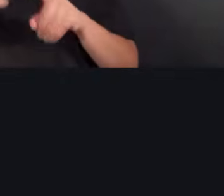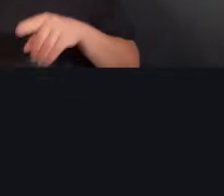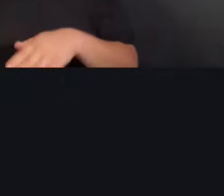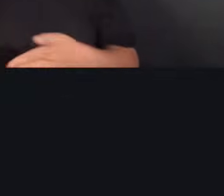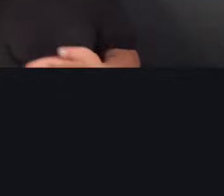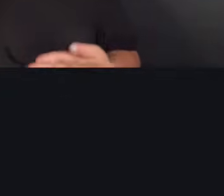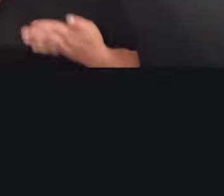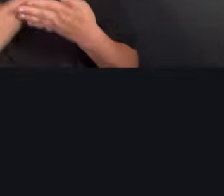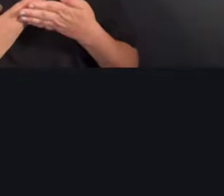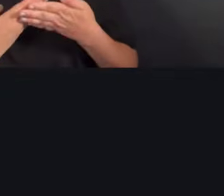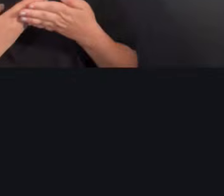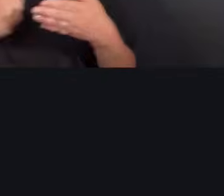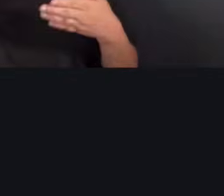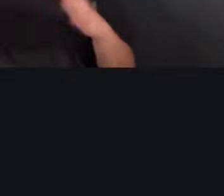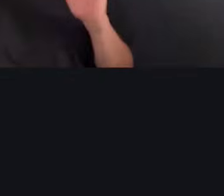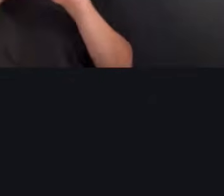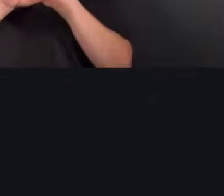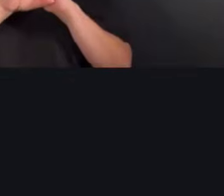Mr. Murphy.